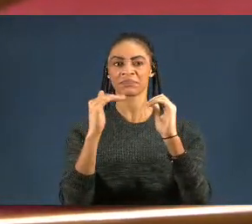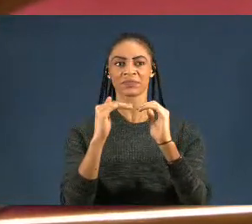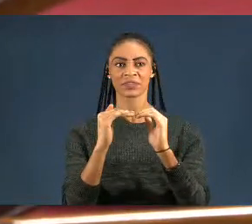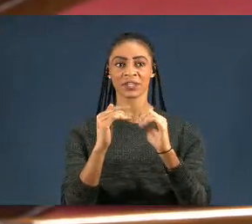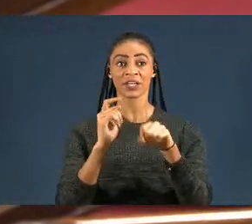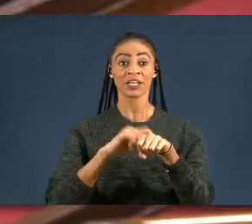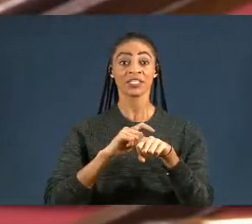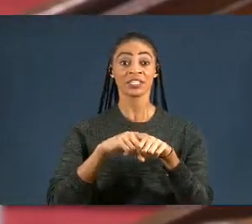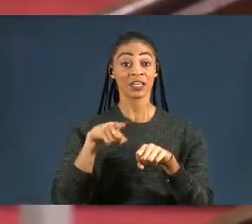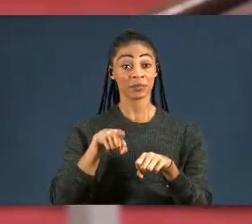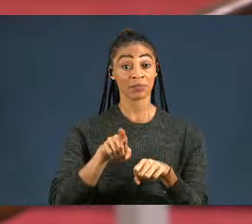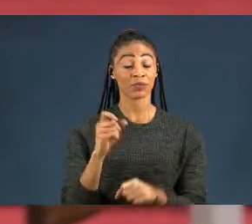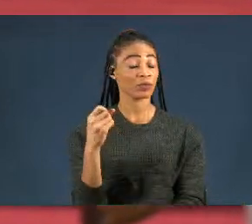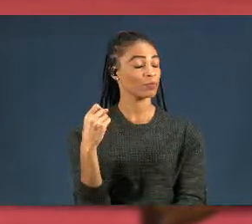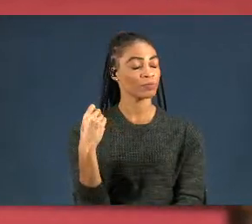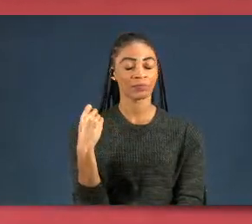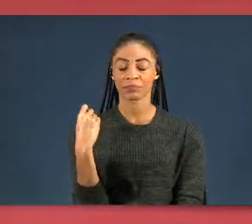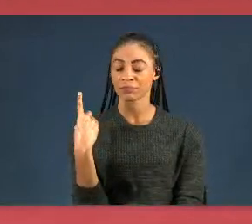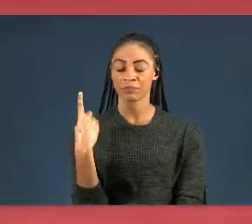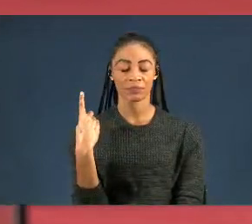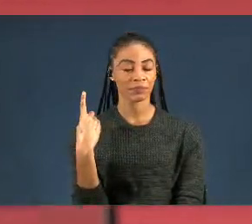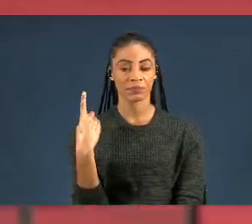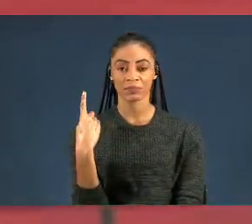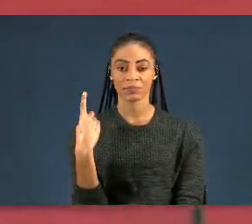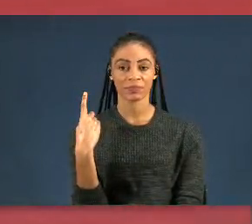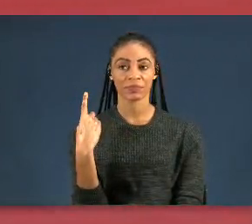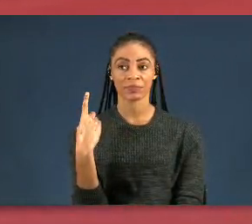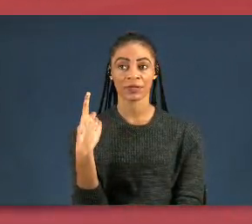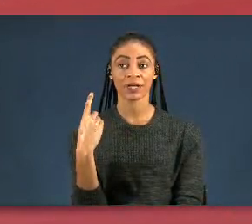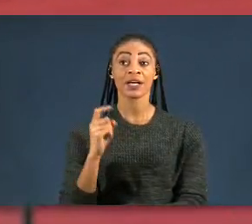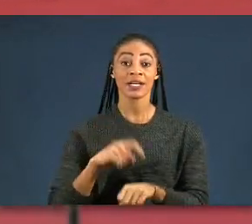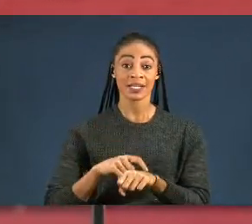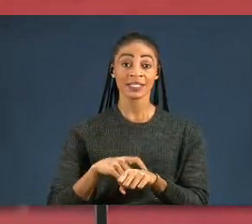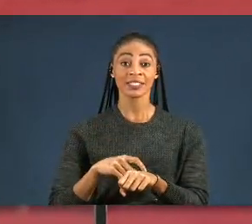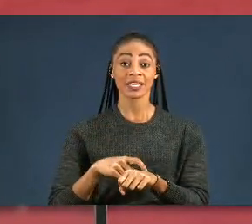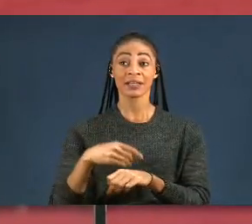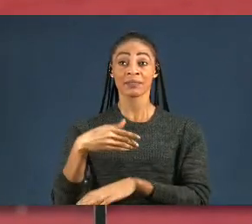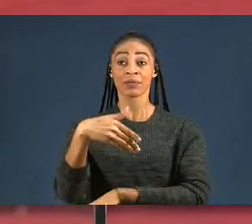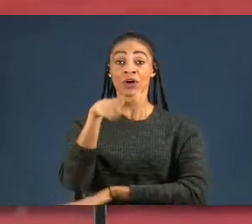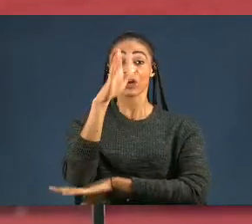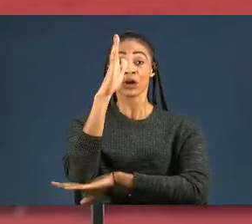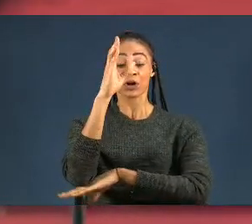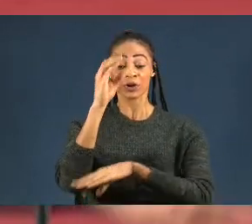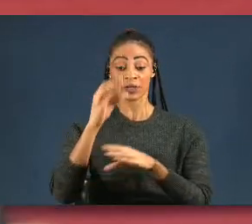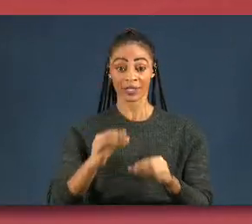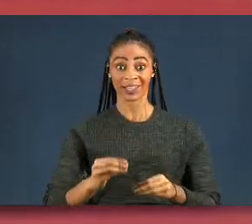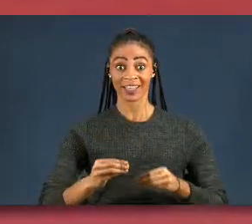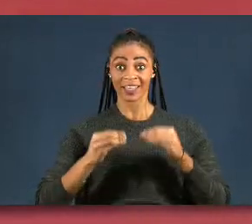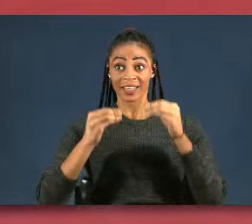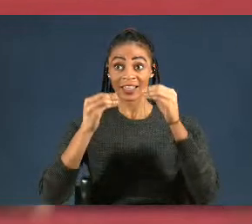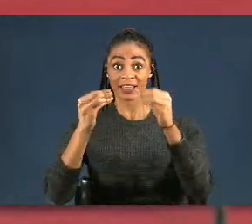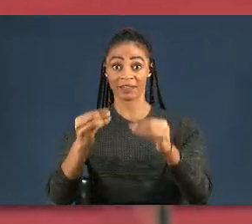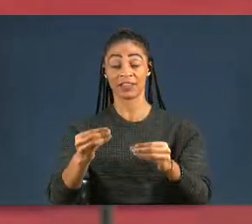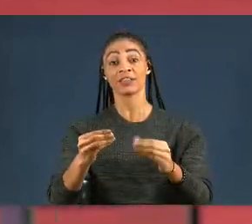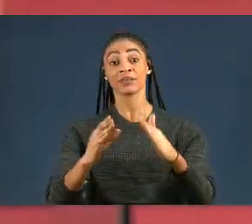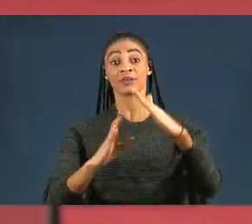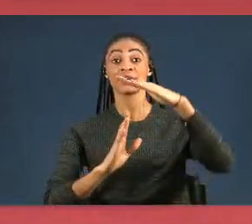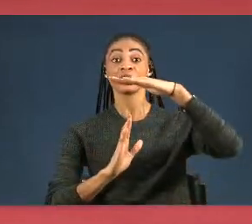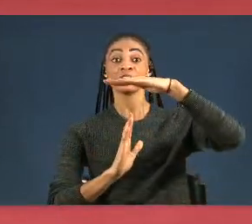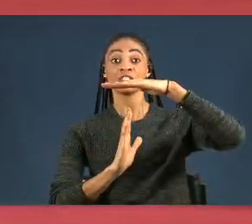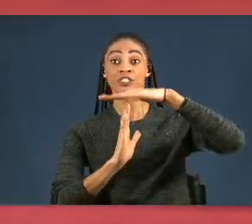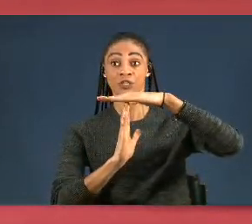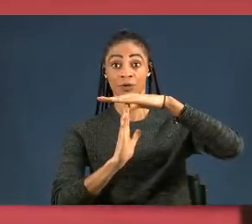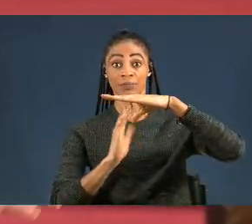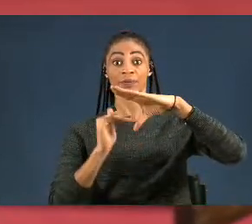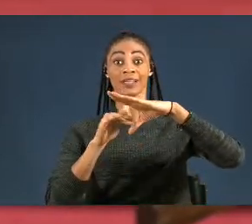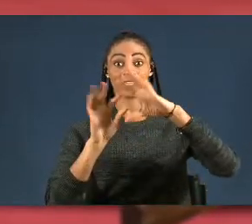not understand that the moment God has given you a head, he's given you a head. He has given you, as in, it can't be